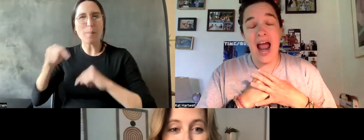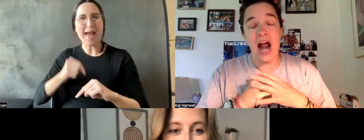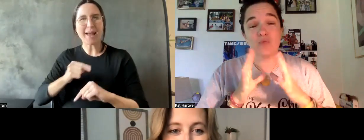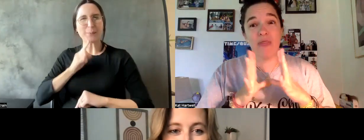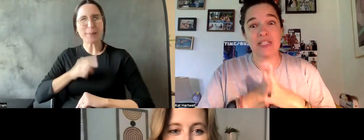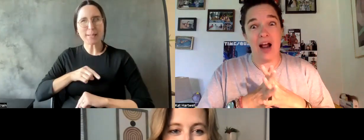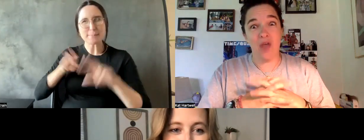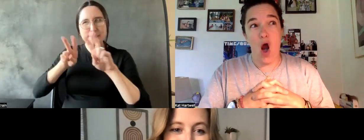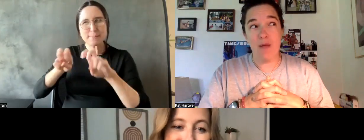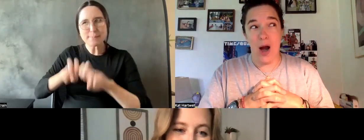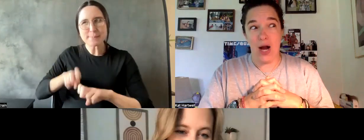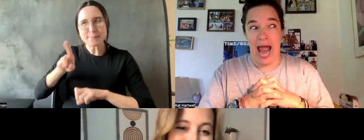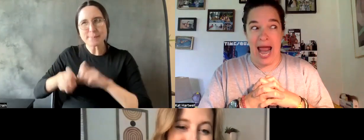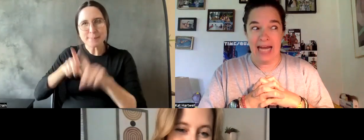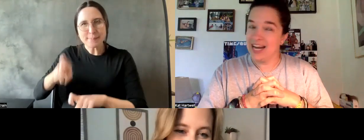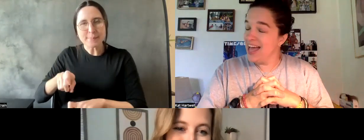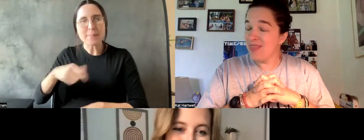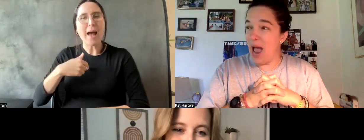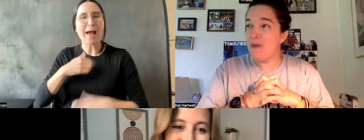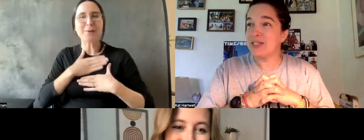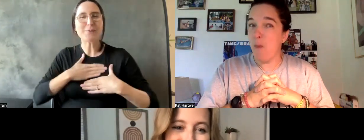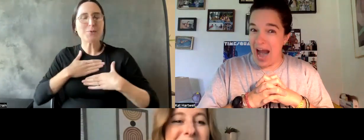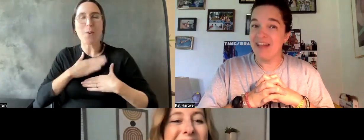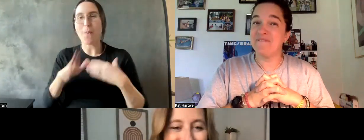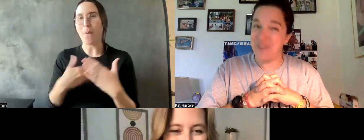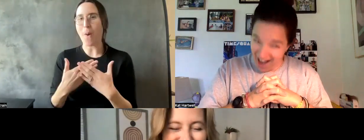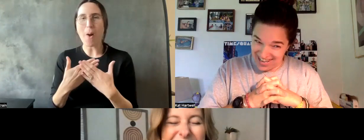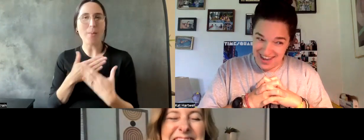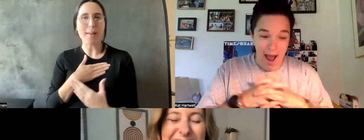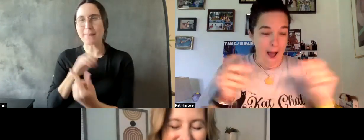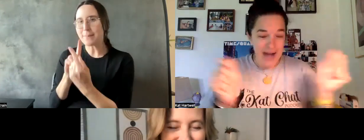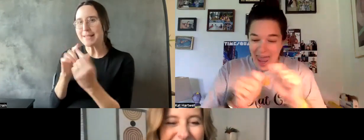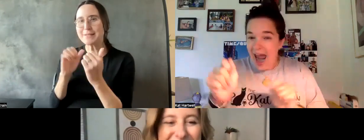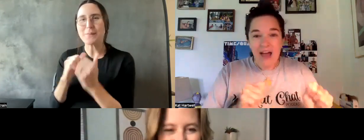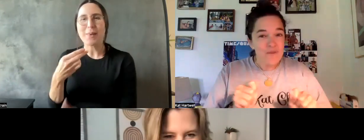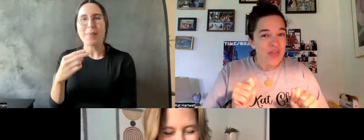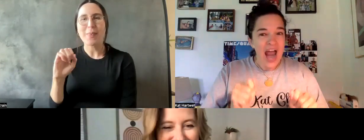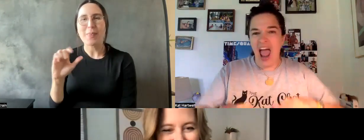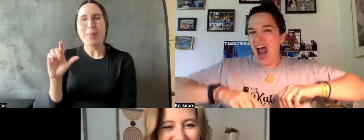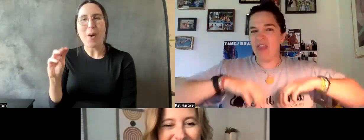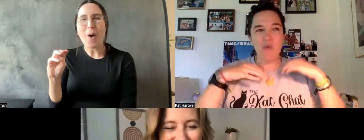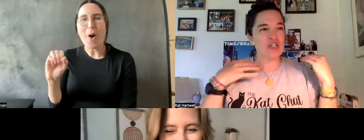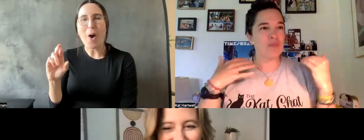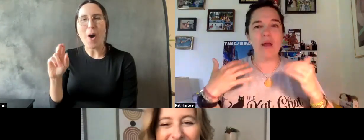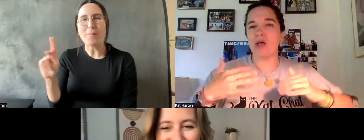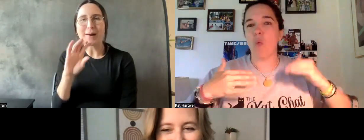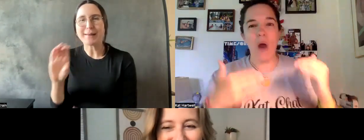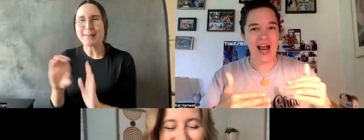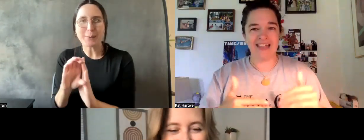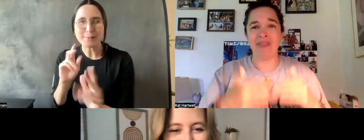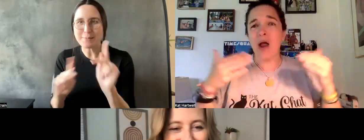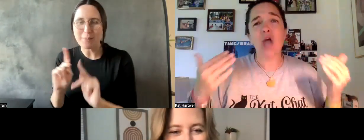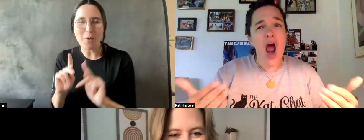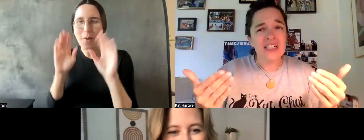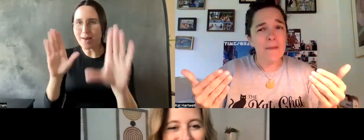my podcast with Dexter Hallmark guys. That was quite fun. I mean, I had everything, and then we should pretty much